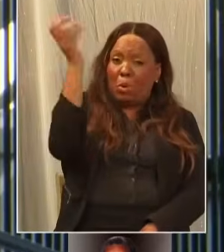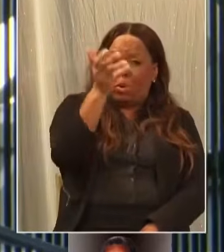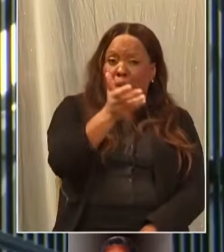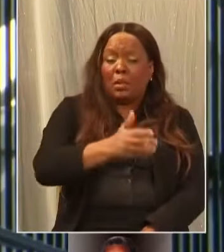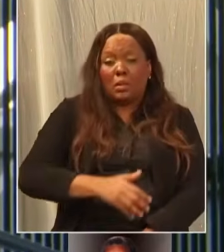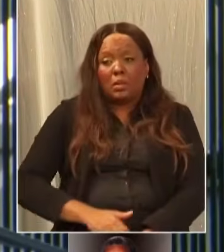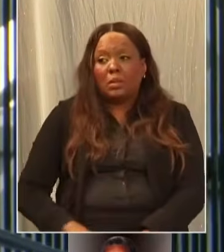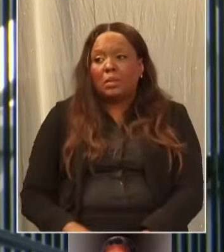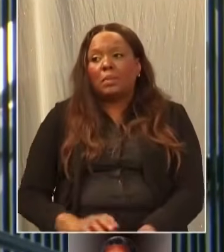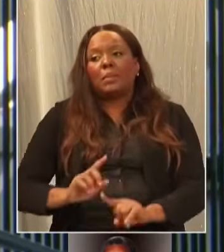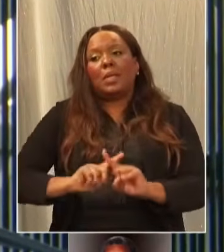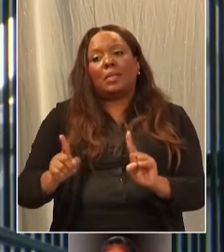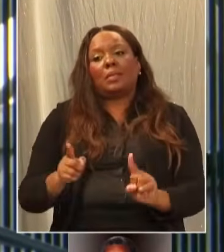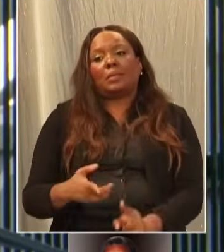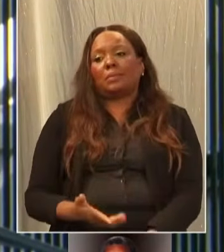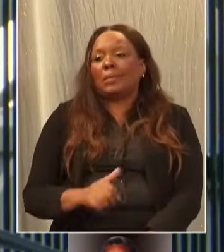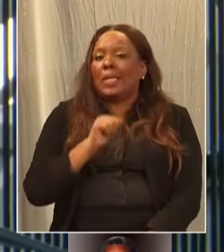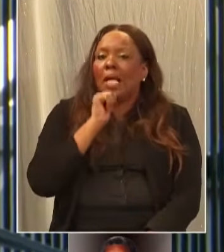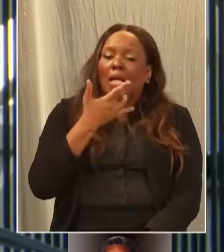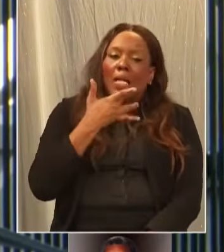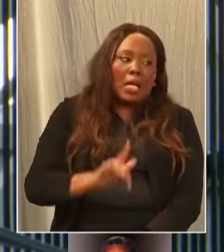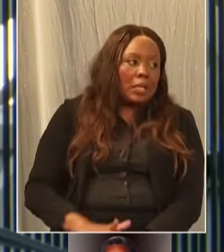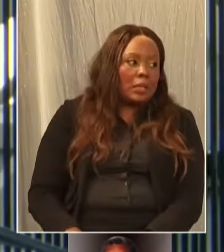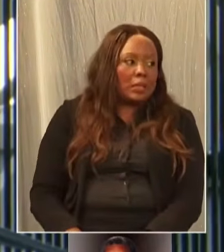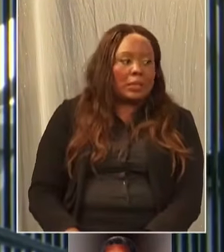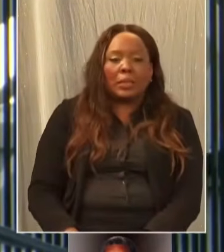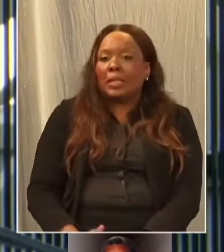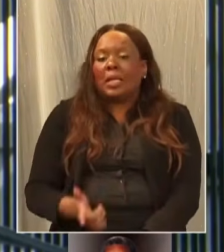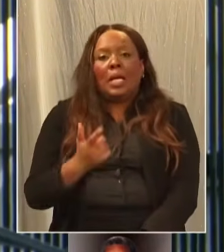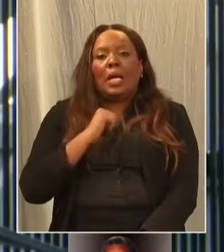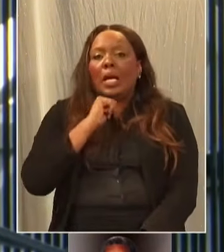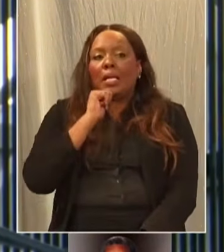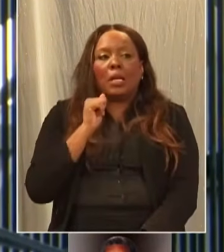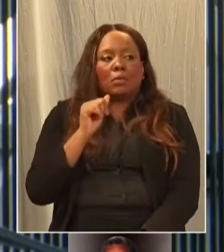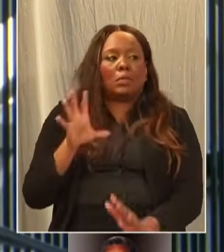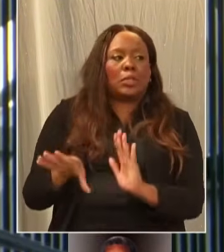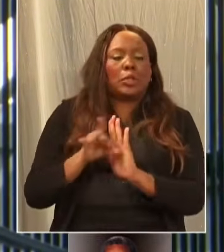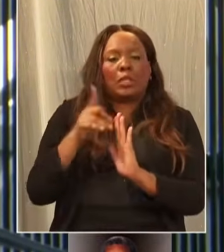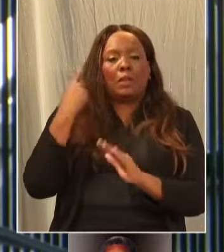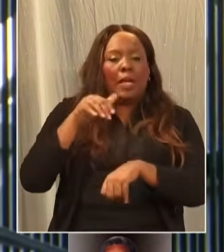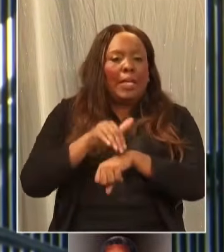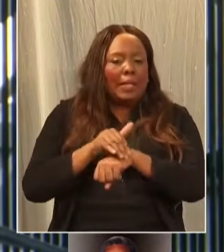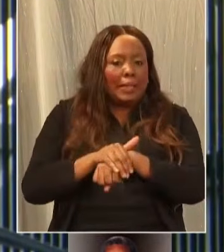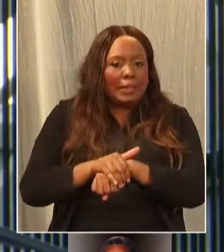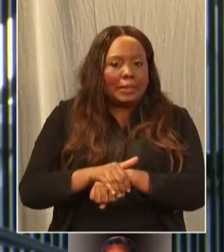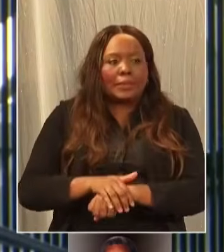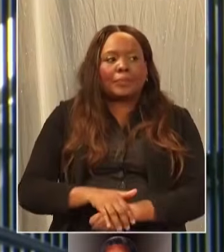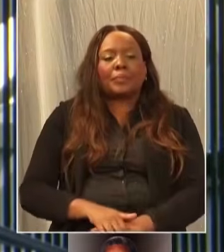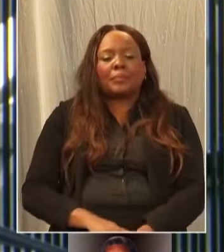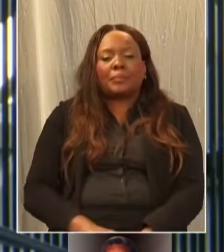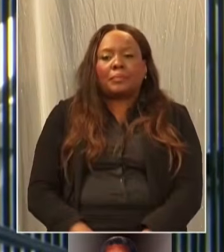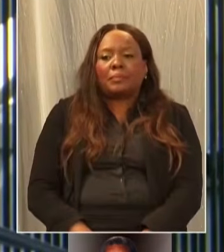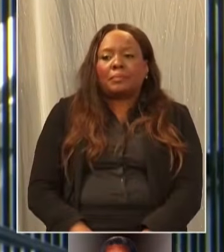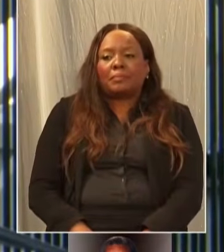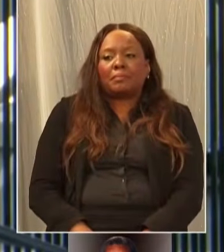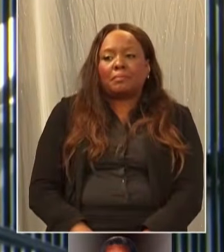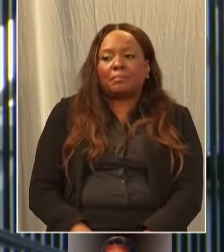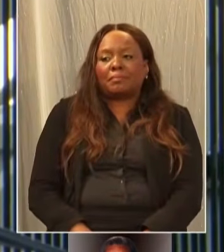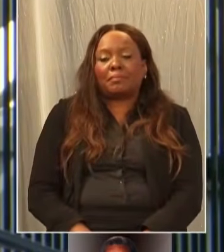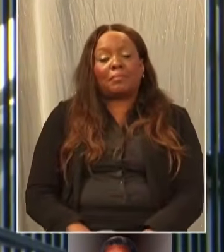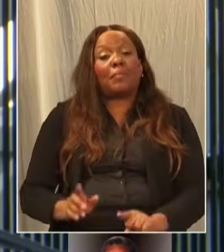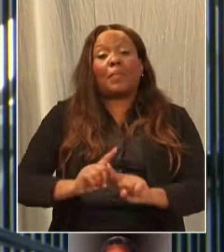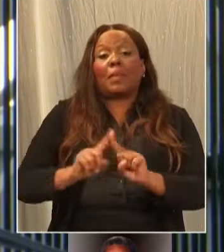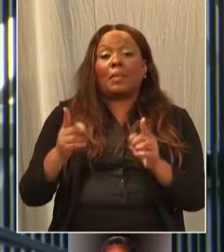Unfortunately, I was not selected for the Tour of England, but where Sir Garfield produced one of the greatest